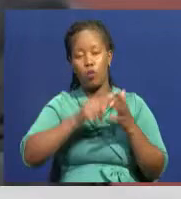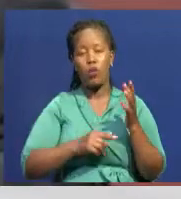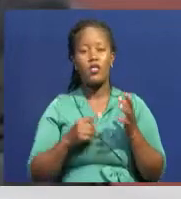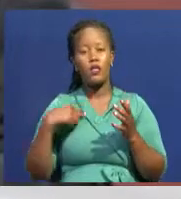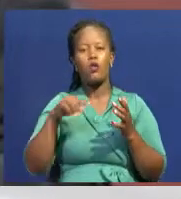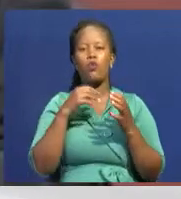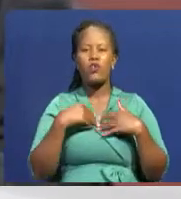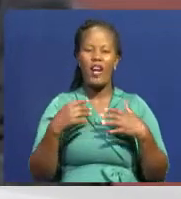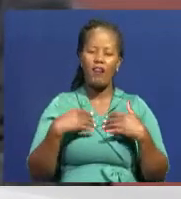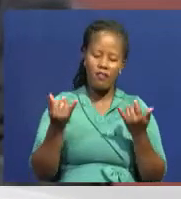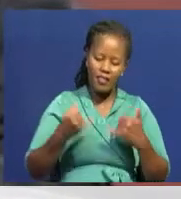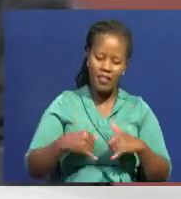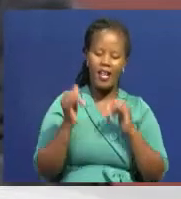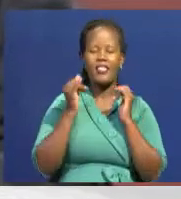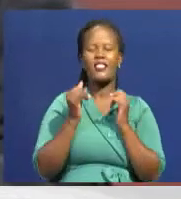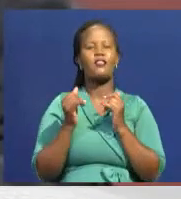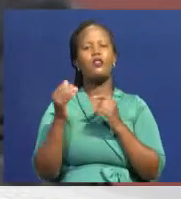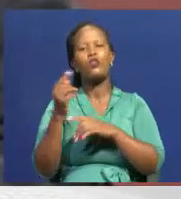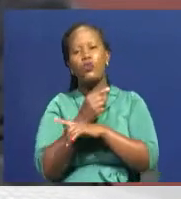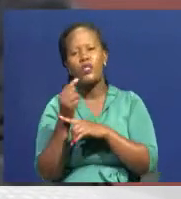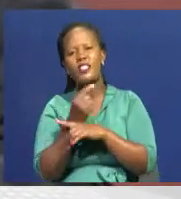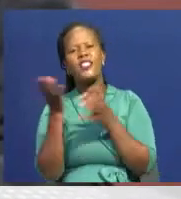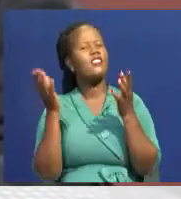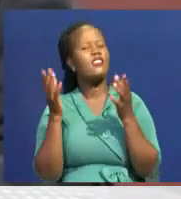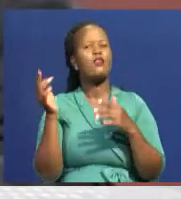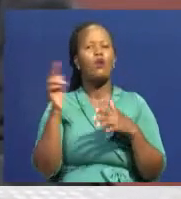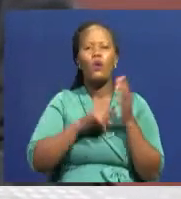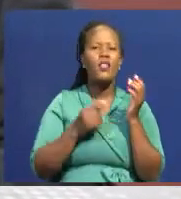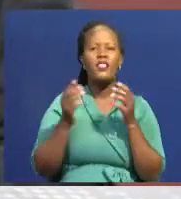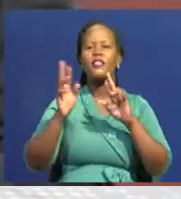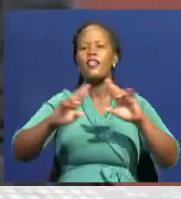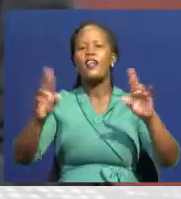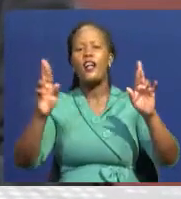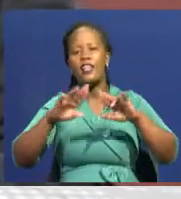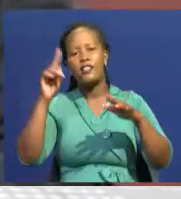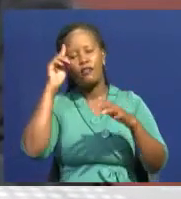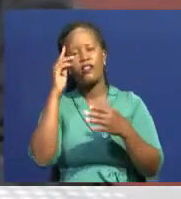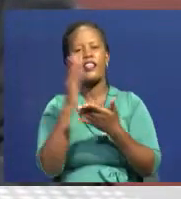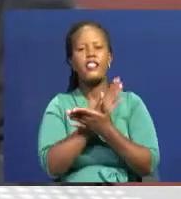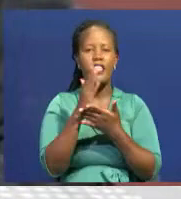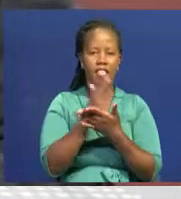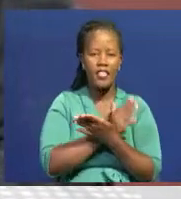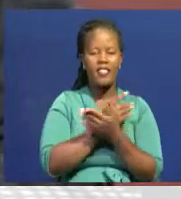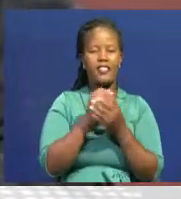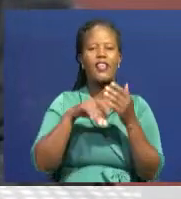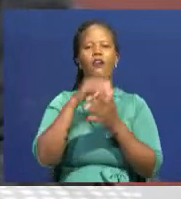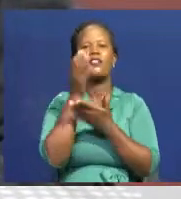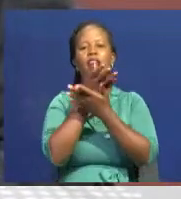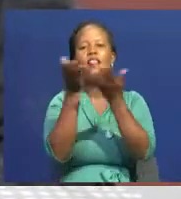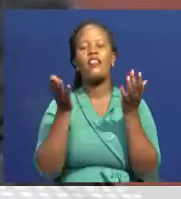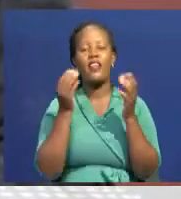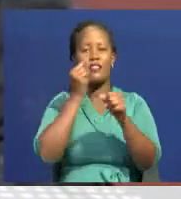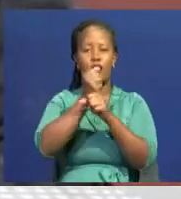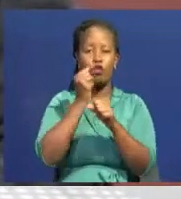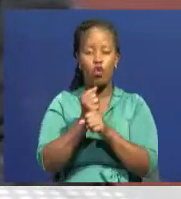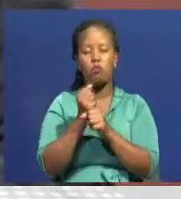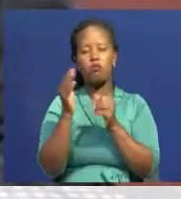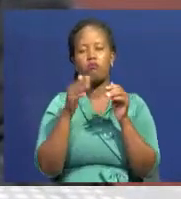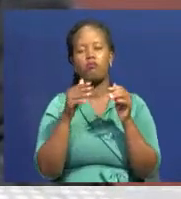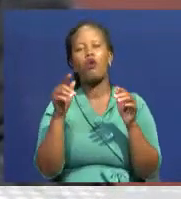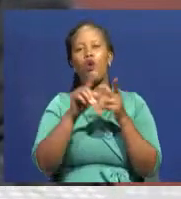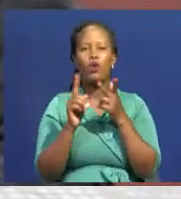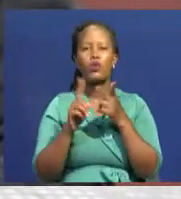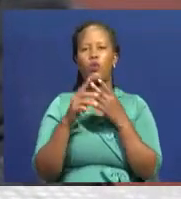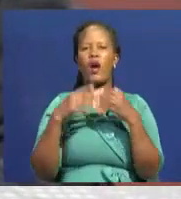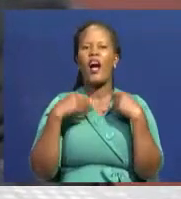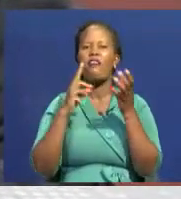We've domesticated what is required, what's relevant to the Kenyan market, as well as bring on board partners. Like we